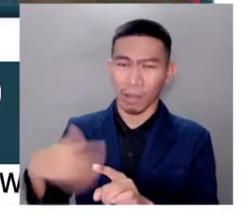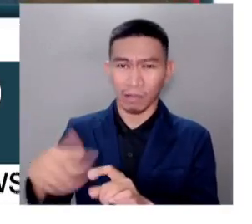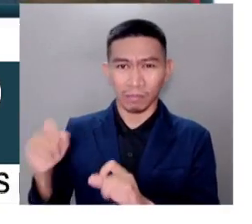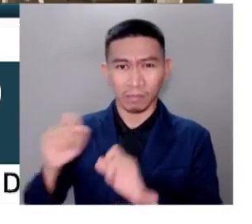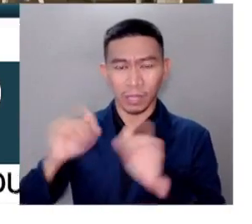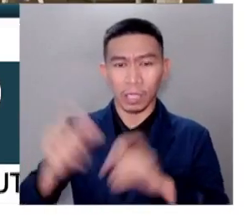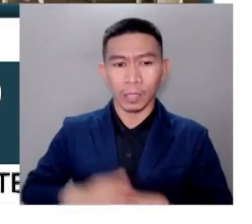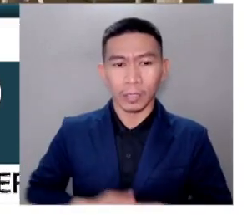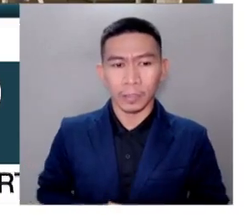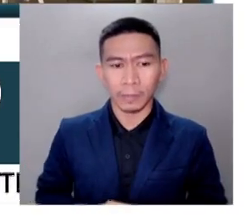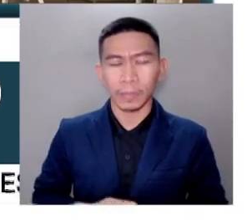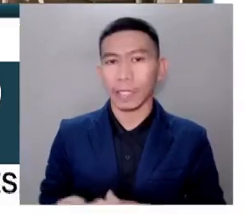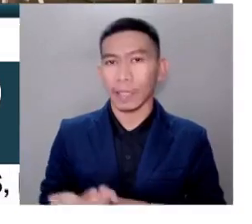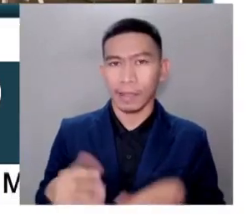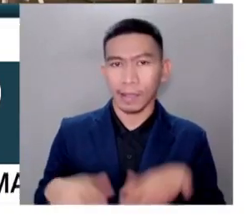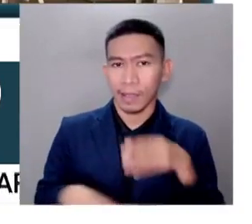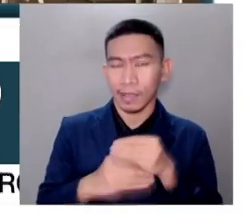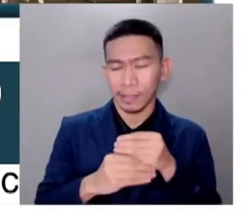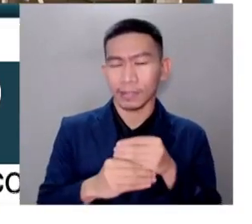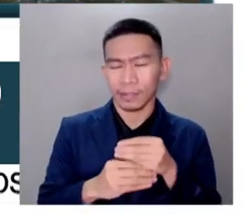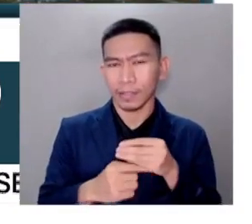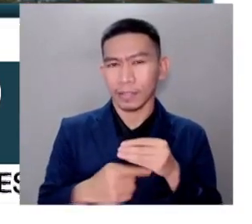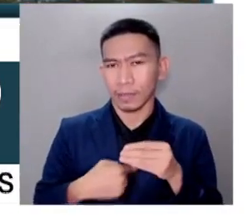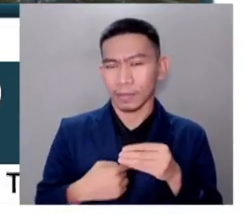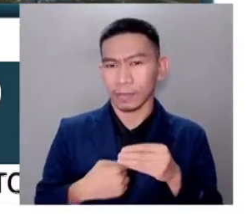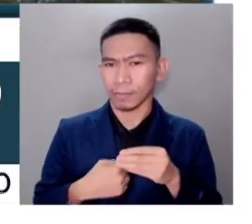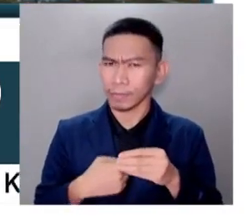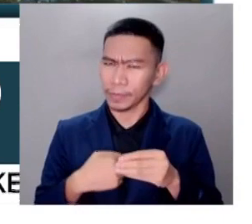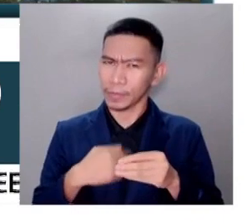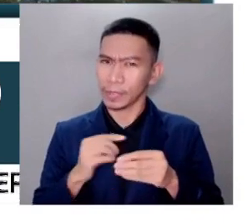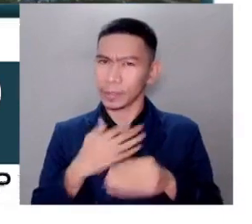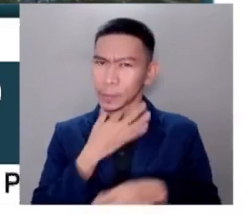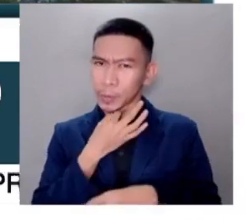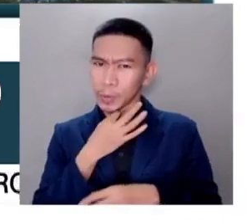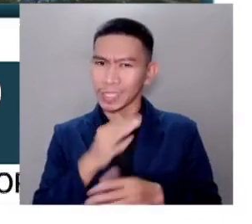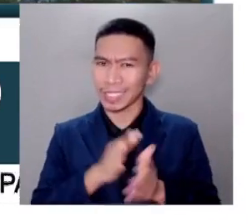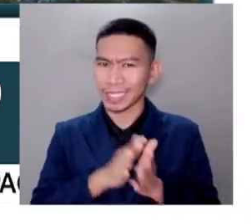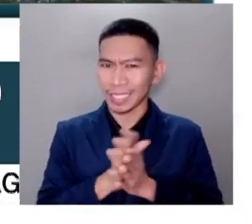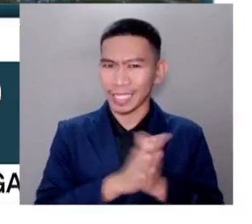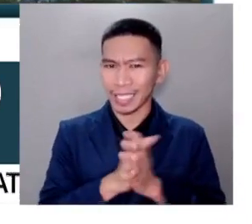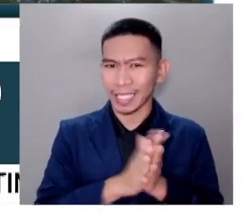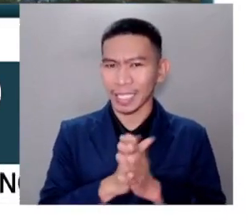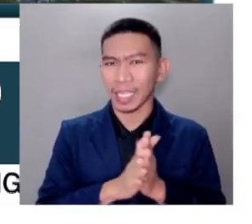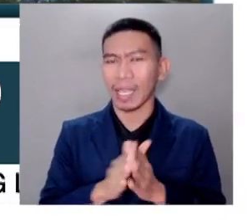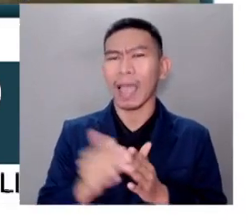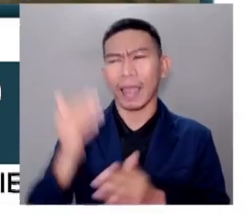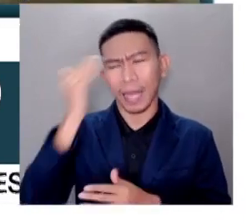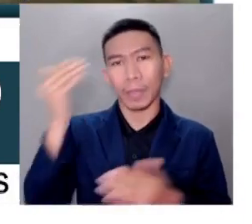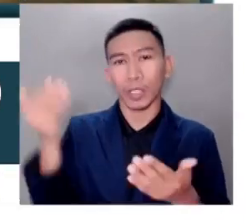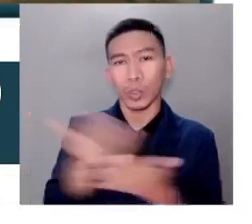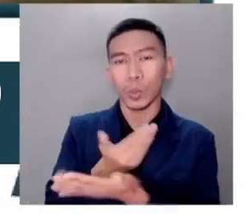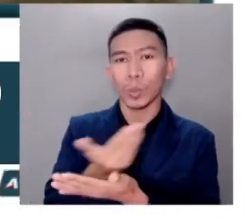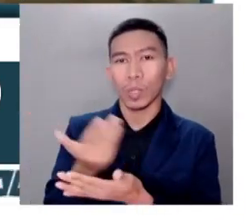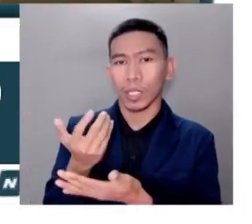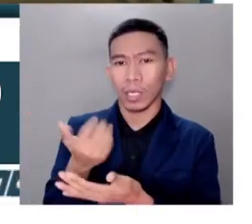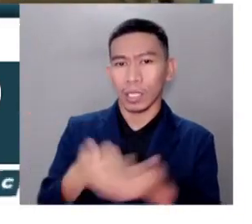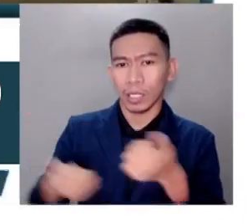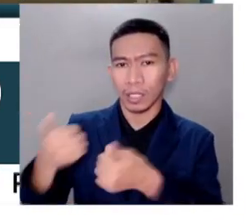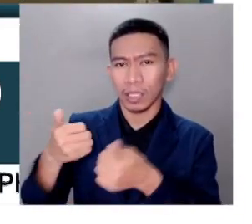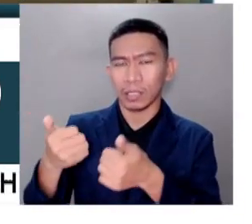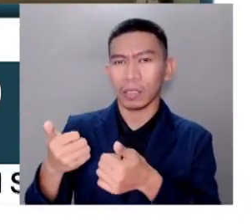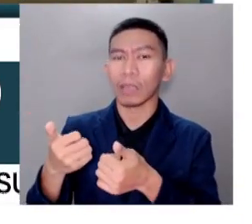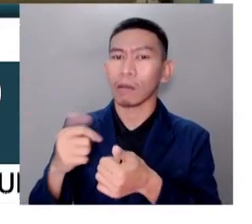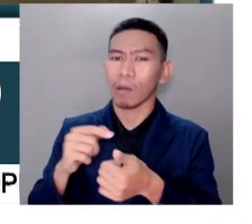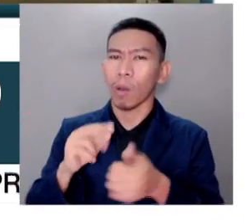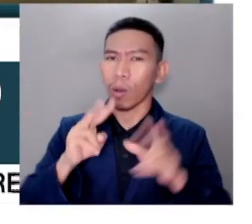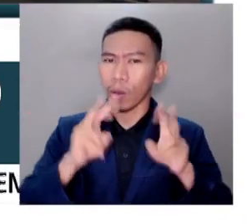one that I am very interested in, and again, we know who the new leaders are, is how do we address the issue of